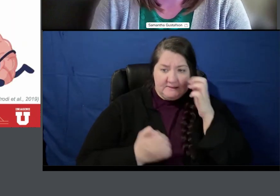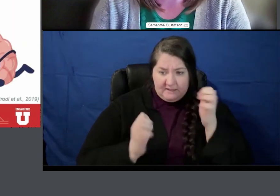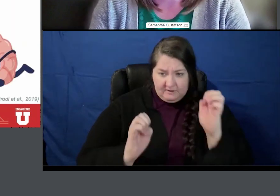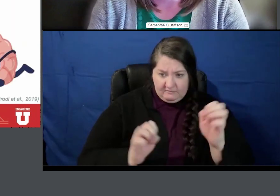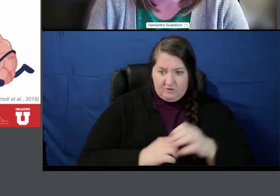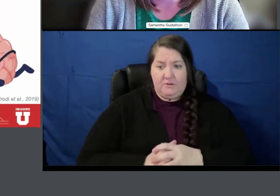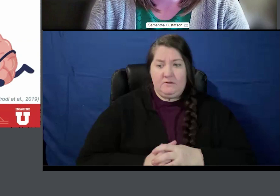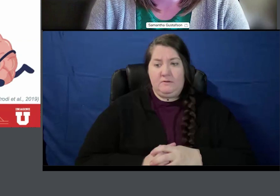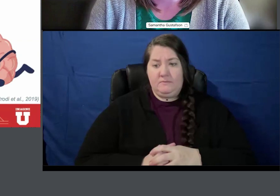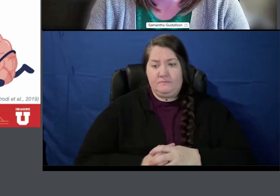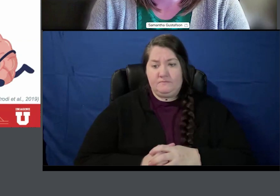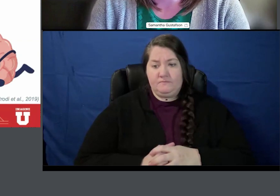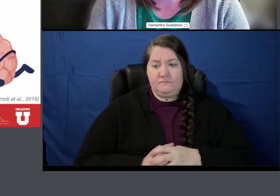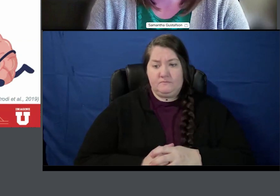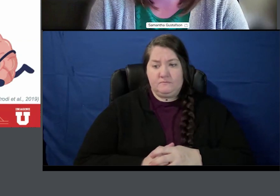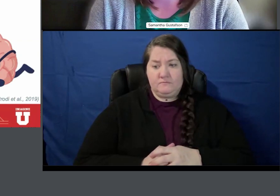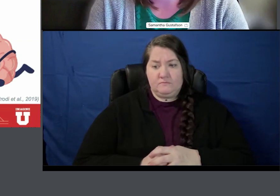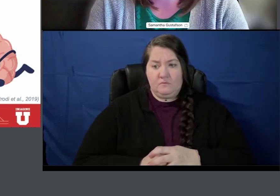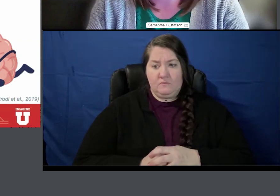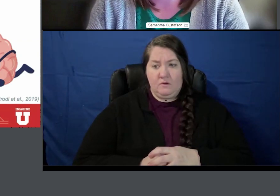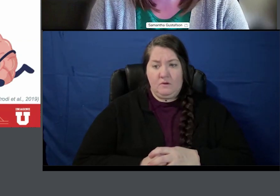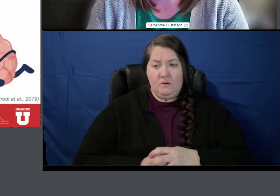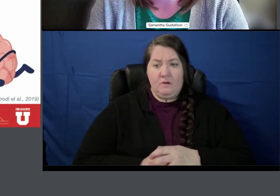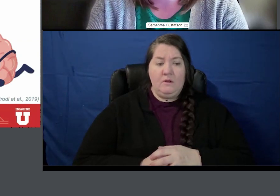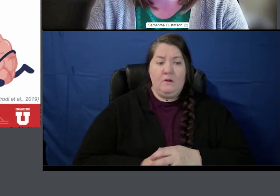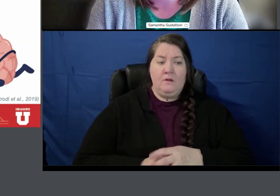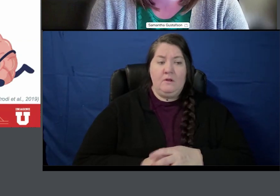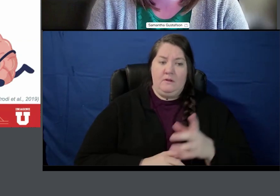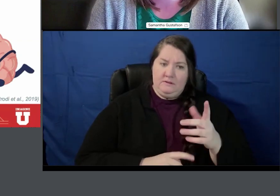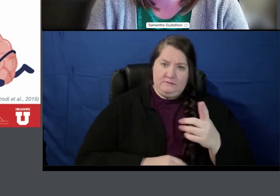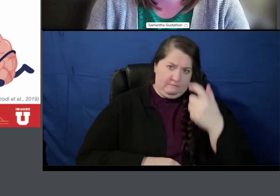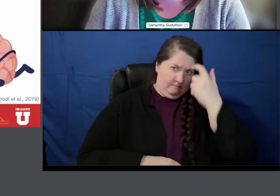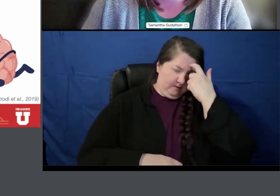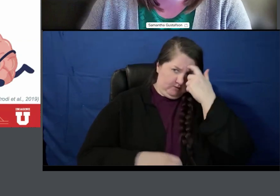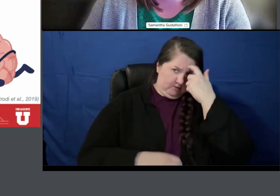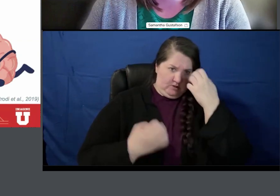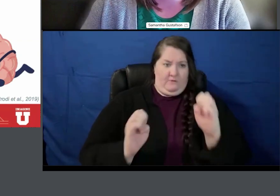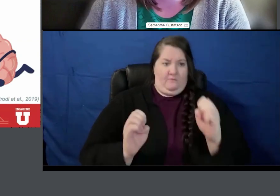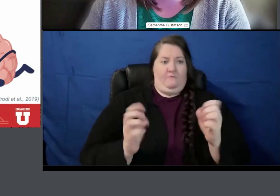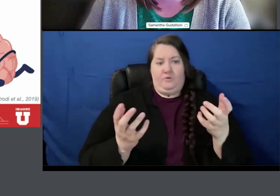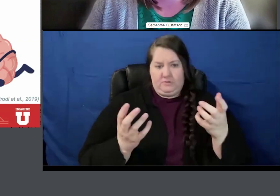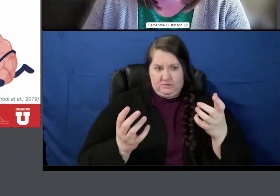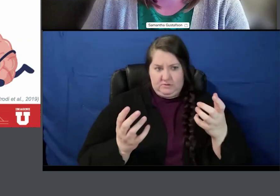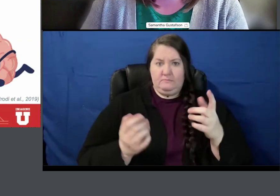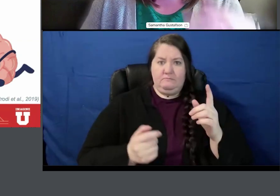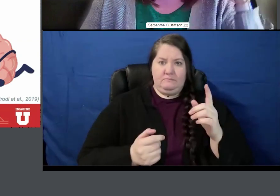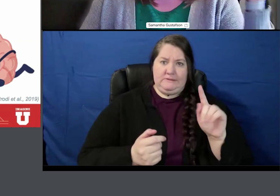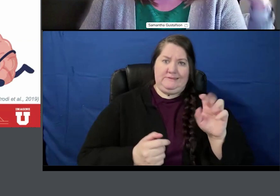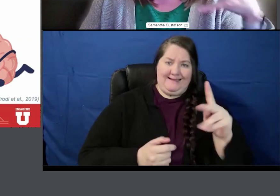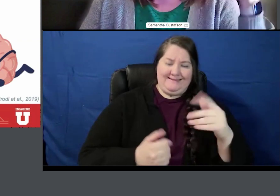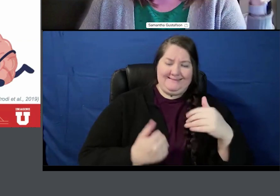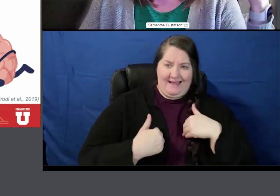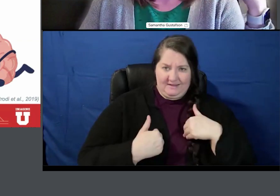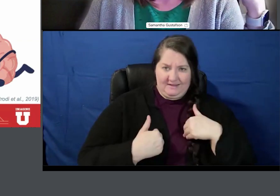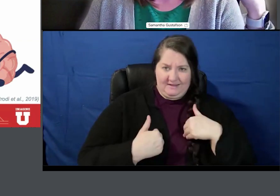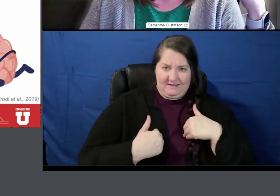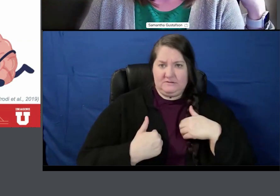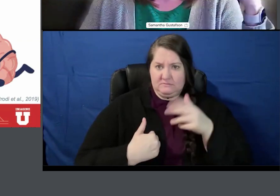listening effort is a specific form of mental effort that occurs when a task involves listening. So, it's that